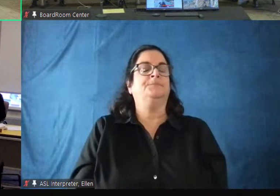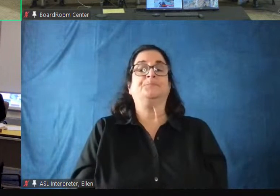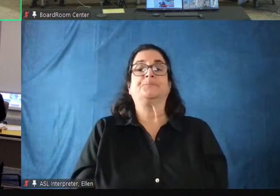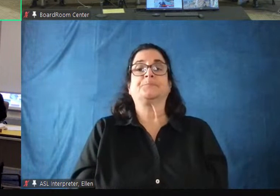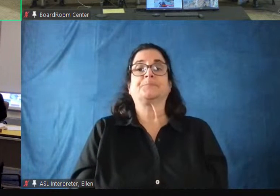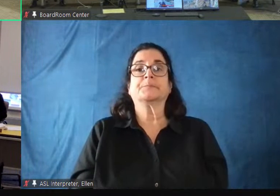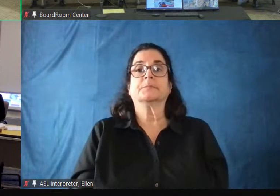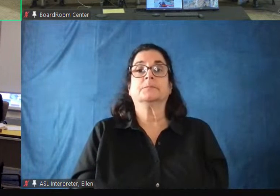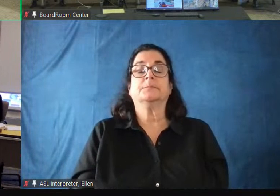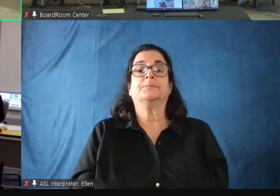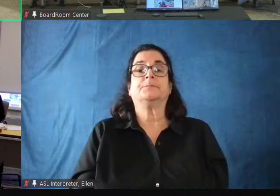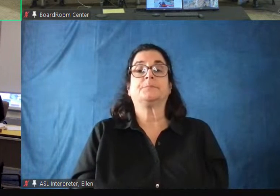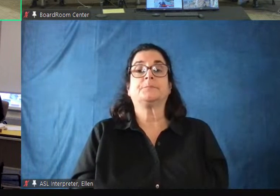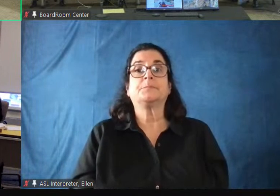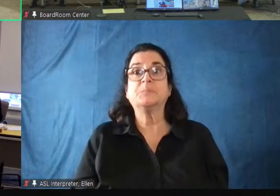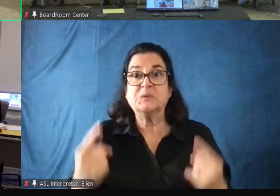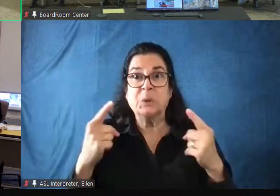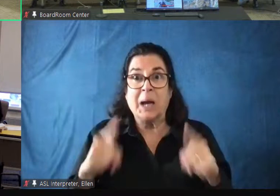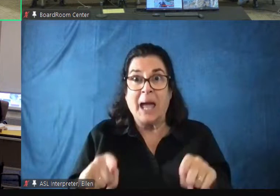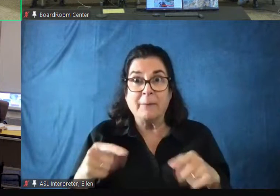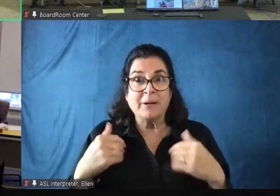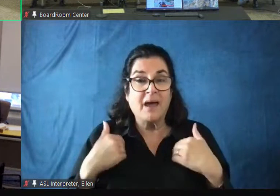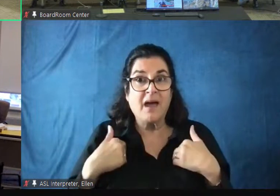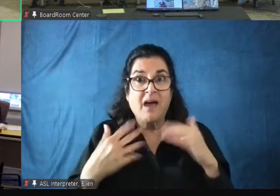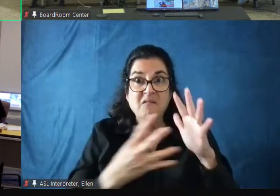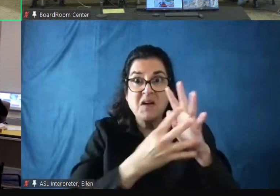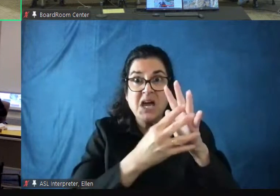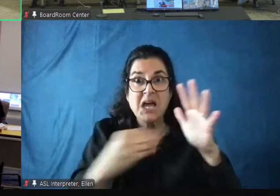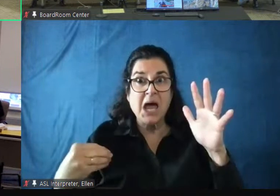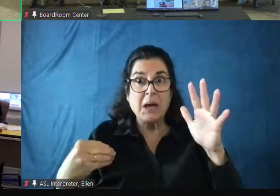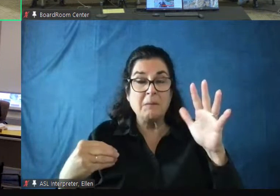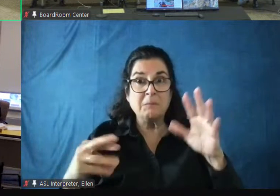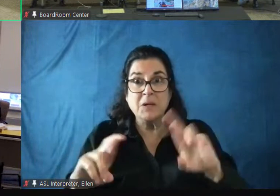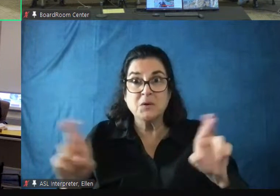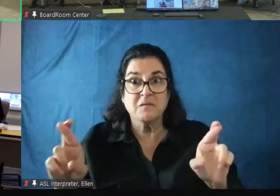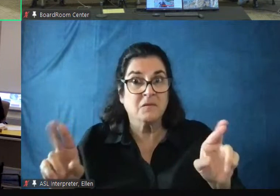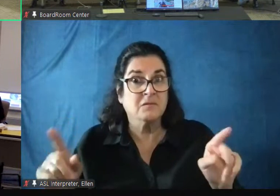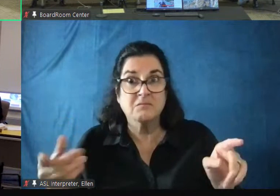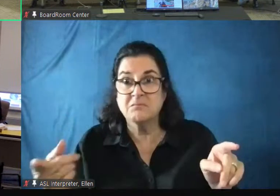You have to have a copy of that readily available. Yeah.